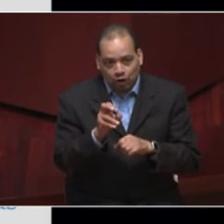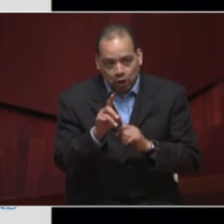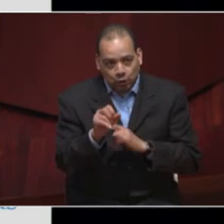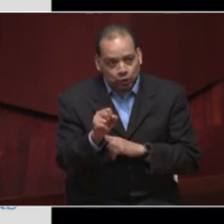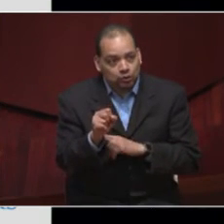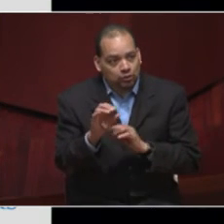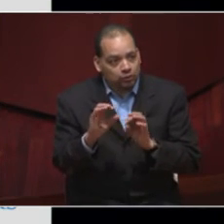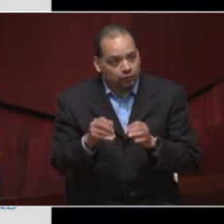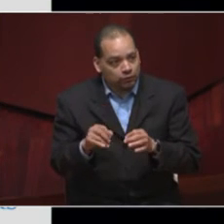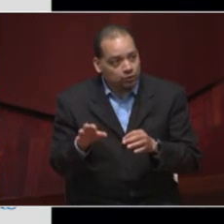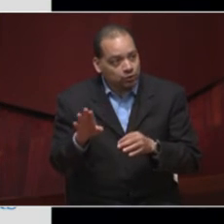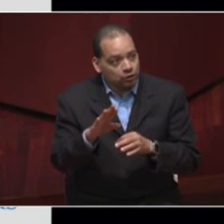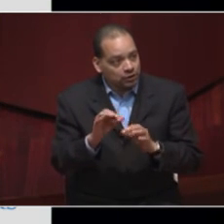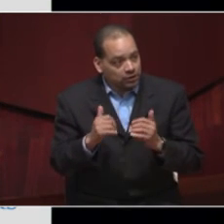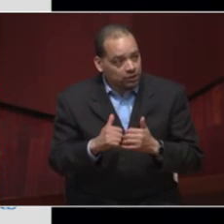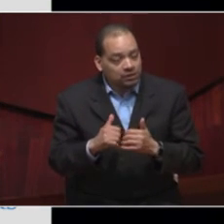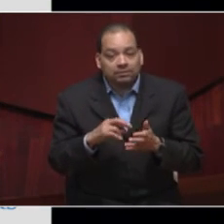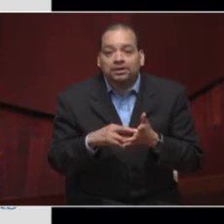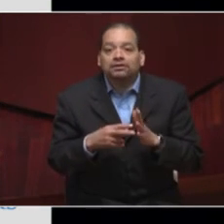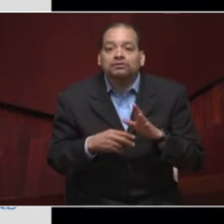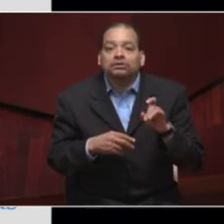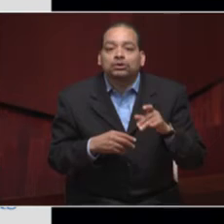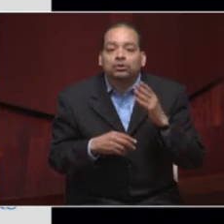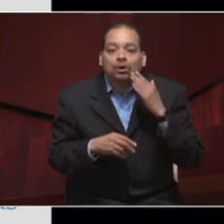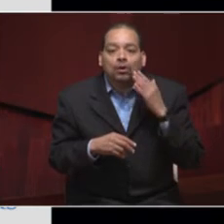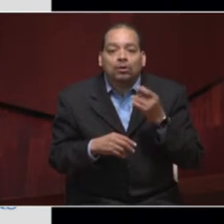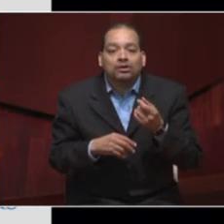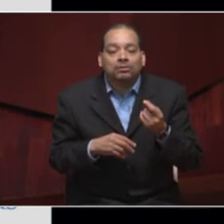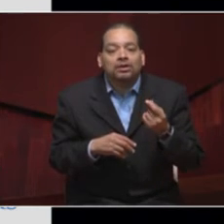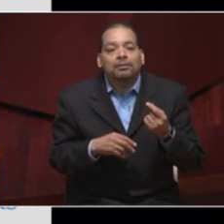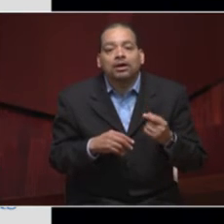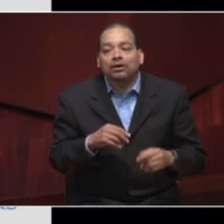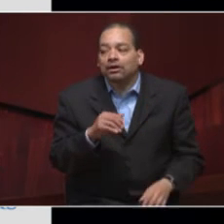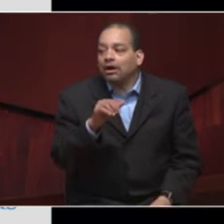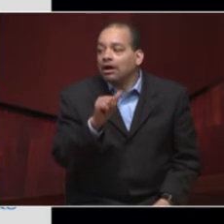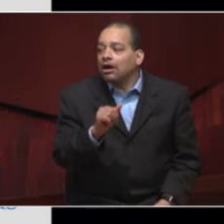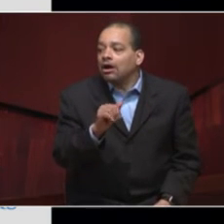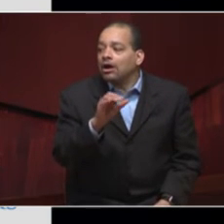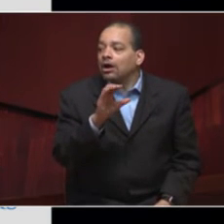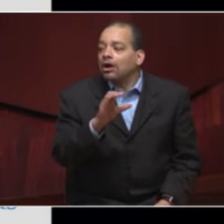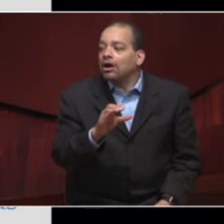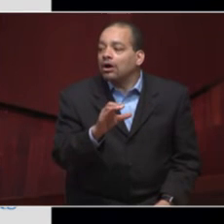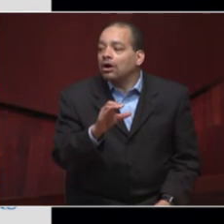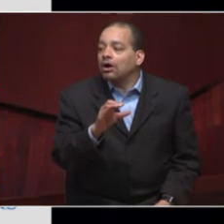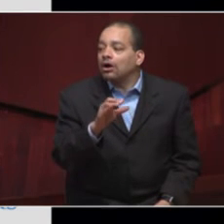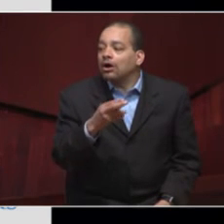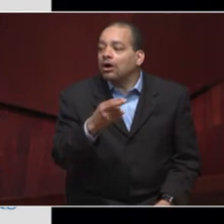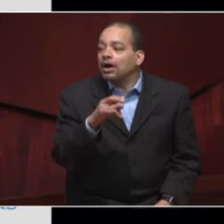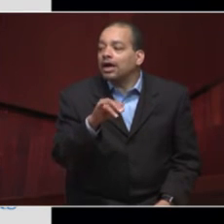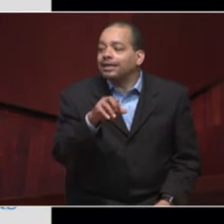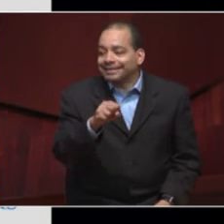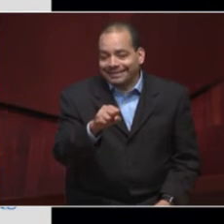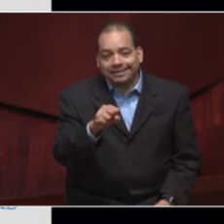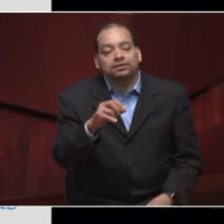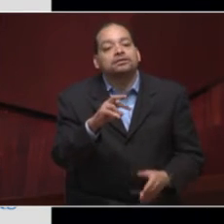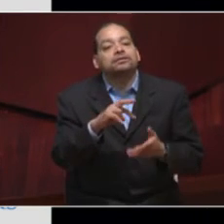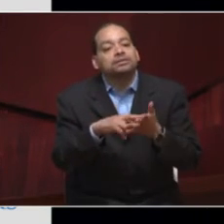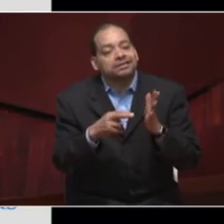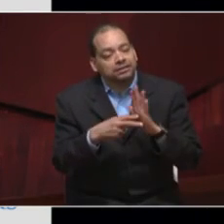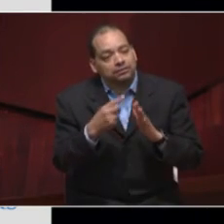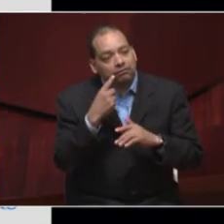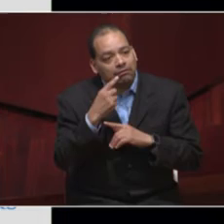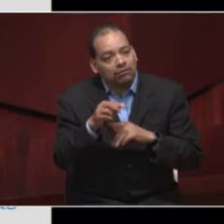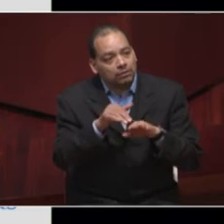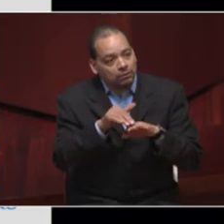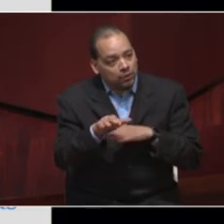your agency, and so you need to know a little bit about ARCIS so that later on you can talk to me about deploying the new version of the